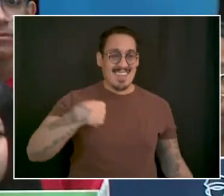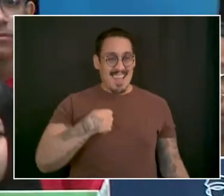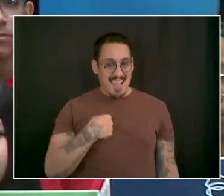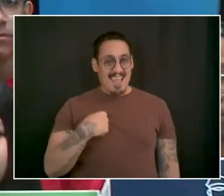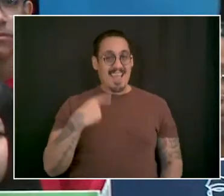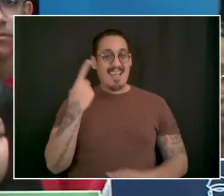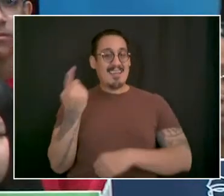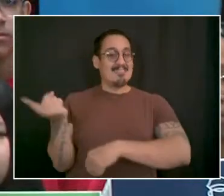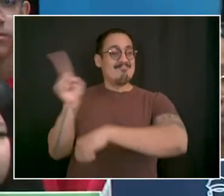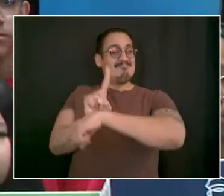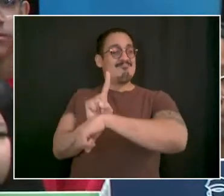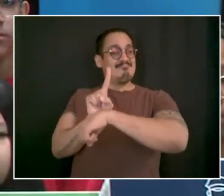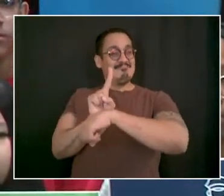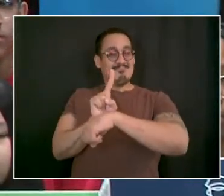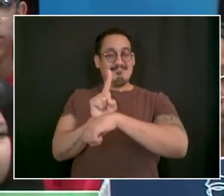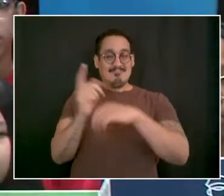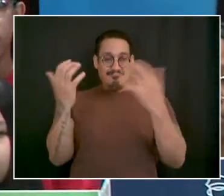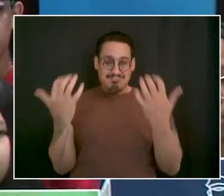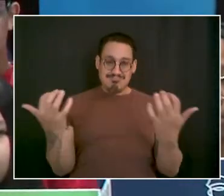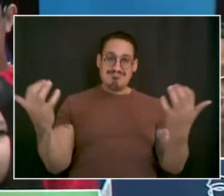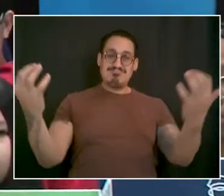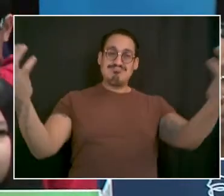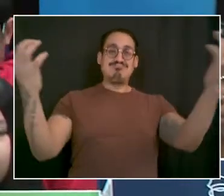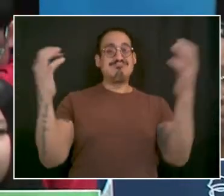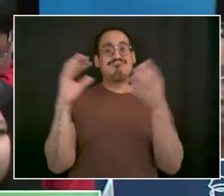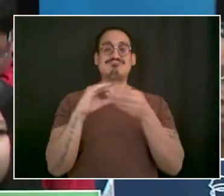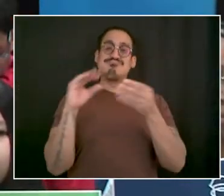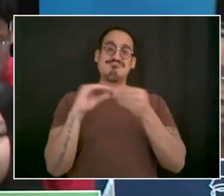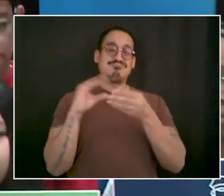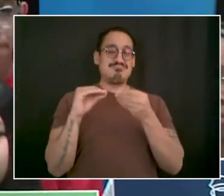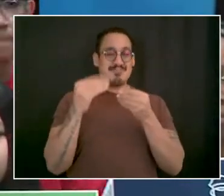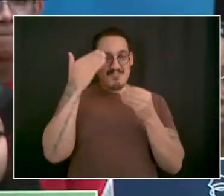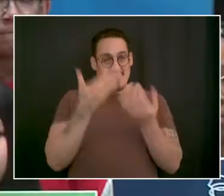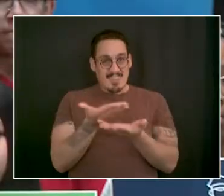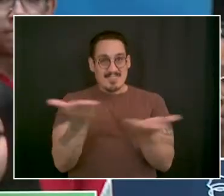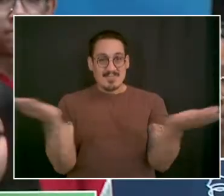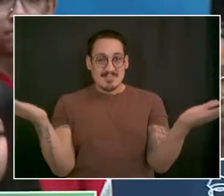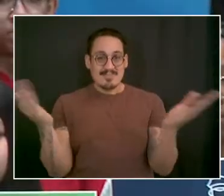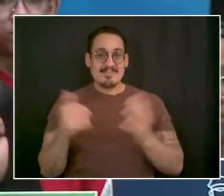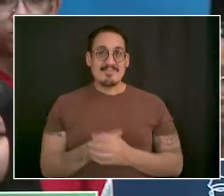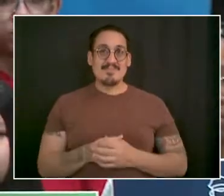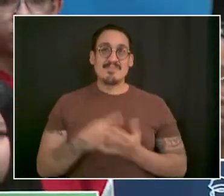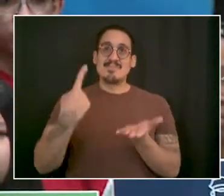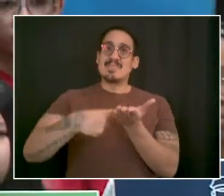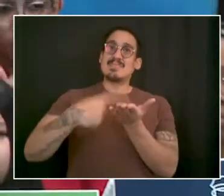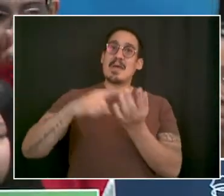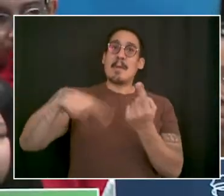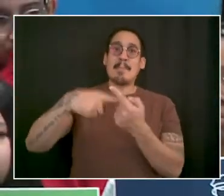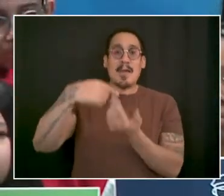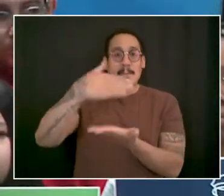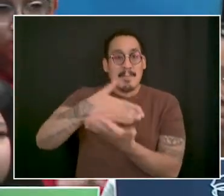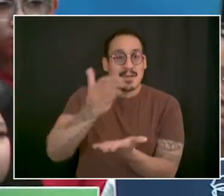in front of all of you, talking about a budget and the